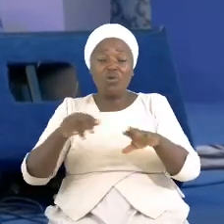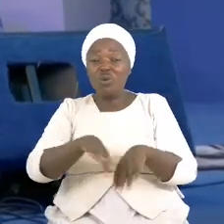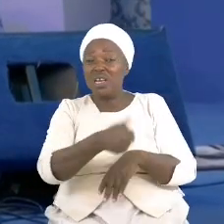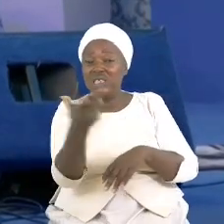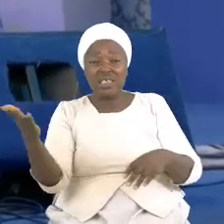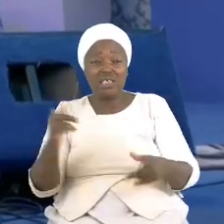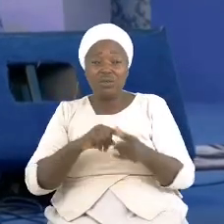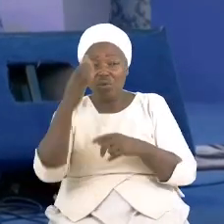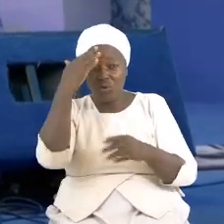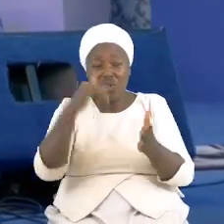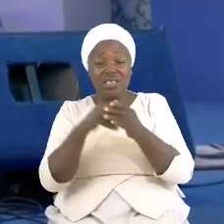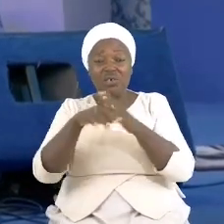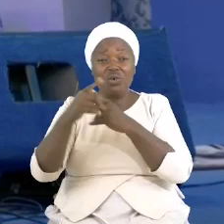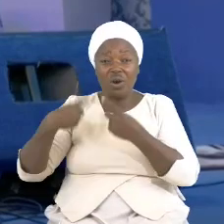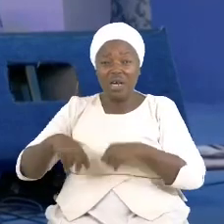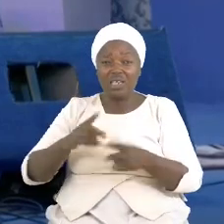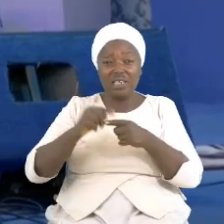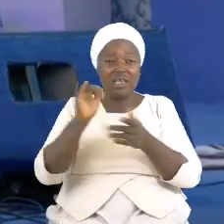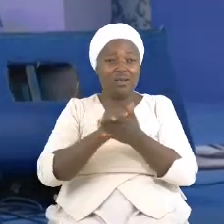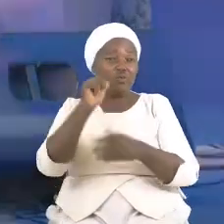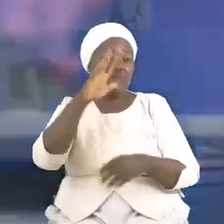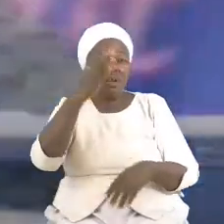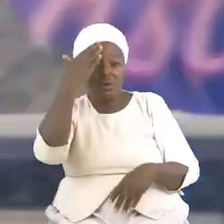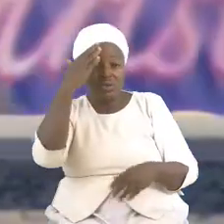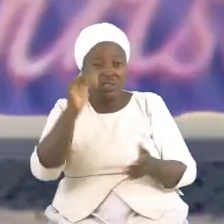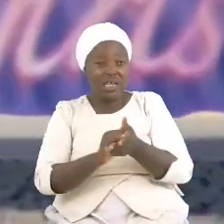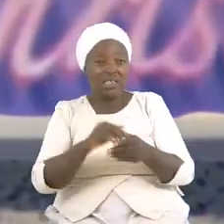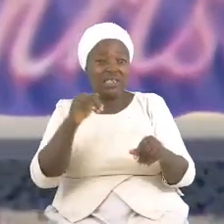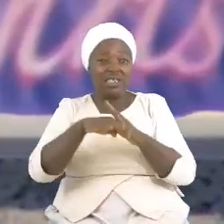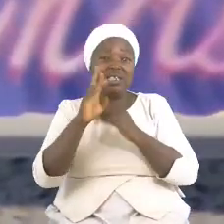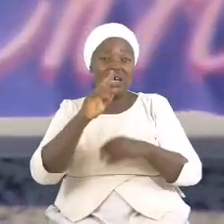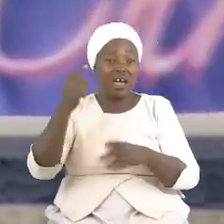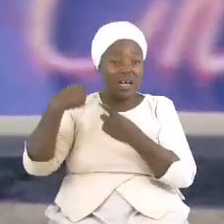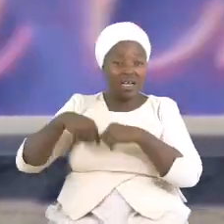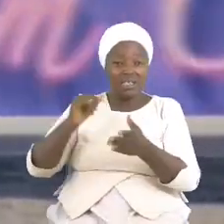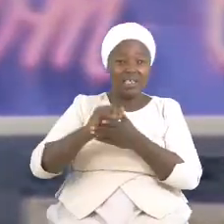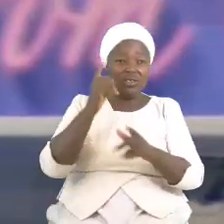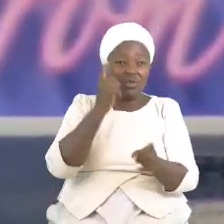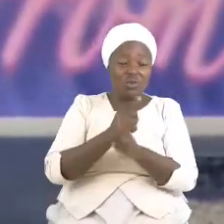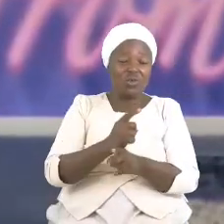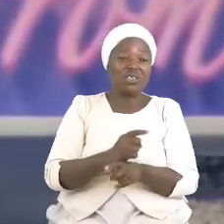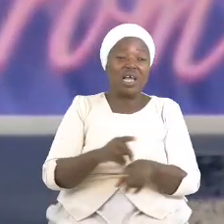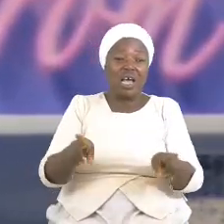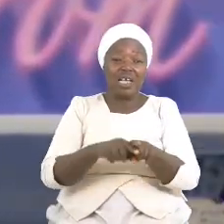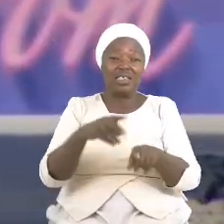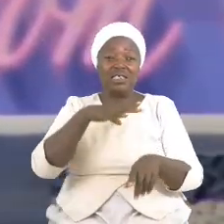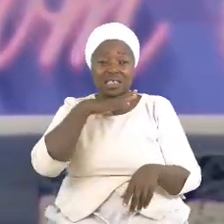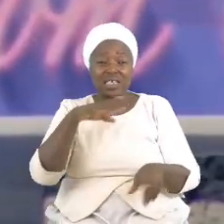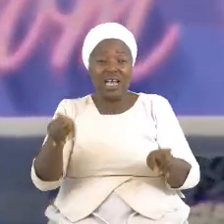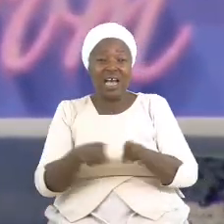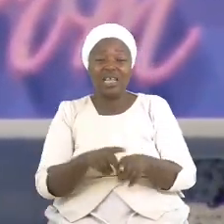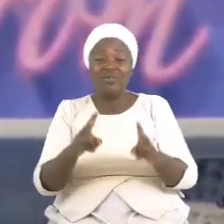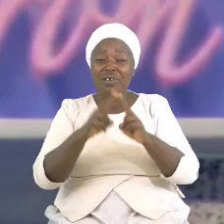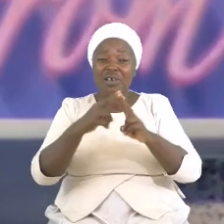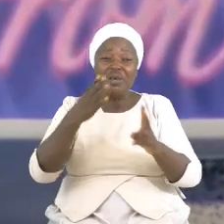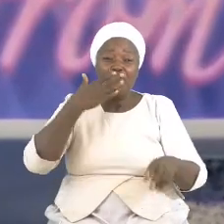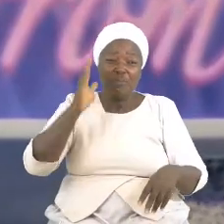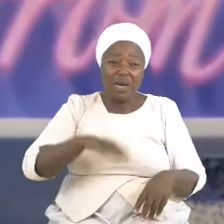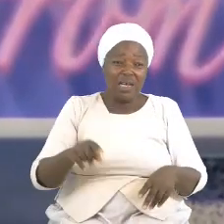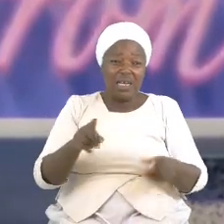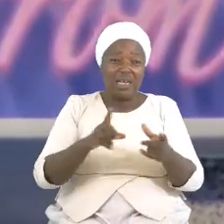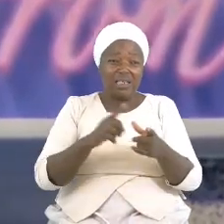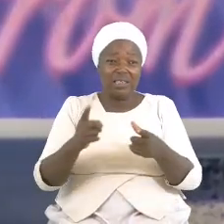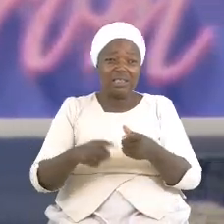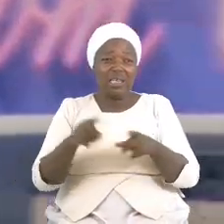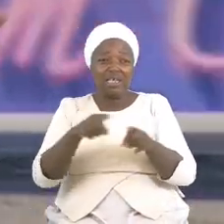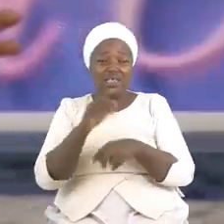woman knew that in her heart, that she was just as dirty, as defiled, as demoralized as a